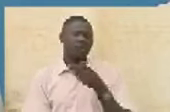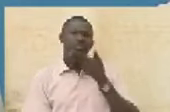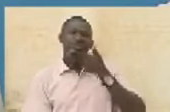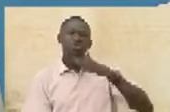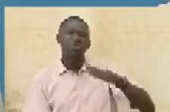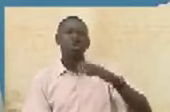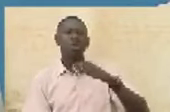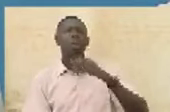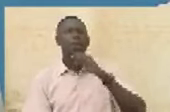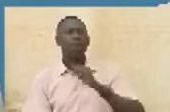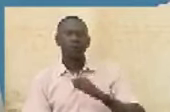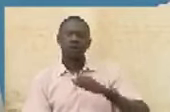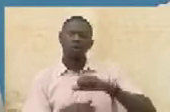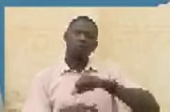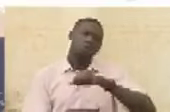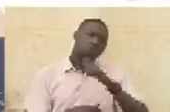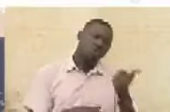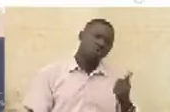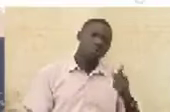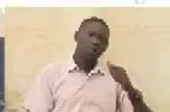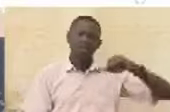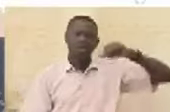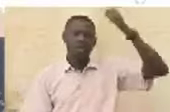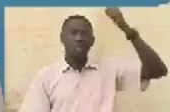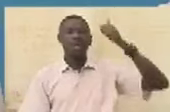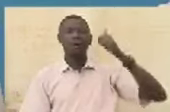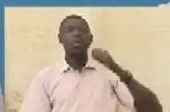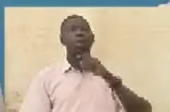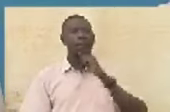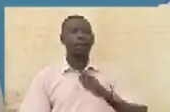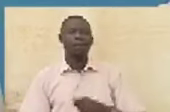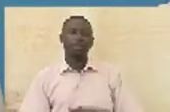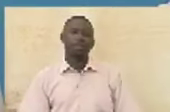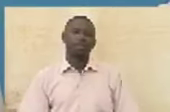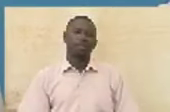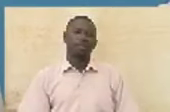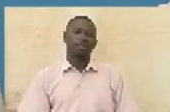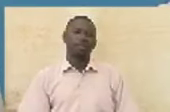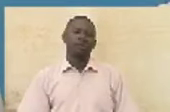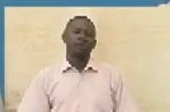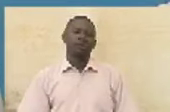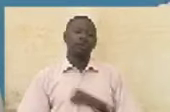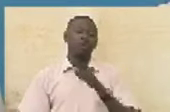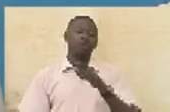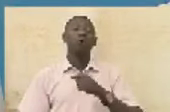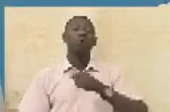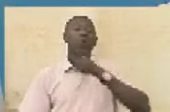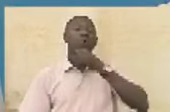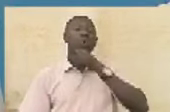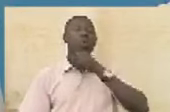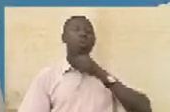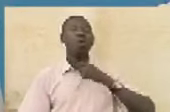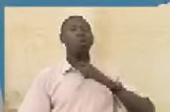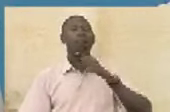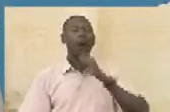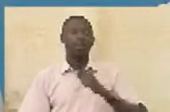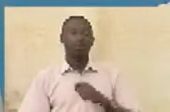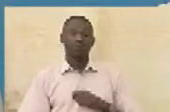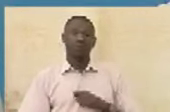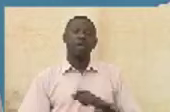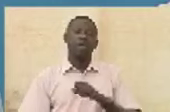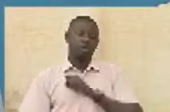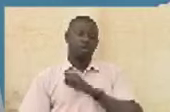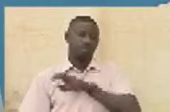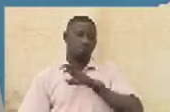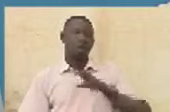young man or an elderly man? Fondinkelam bam fo kebala molam ba. Keba kotolam sutiyo. He was an old man, a yard owner.